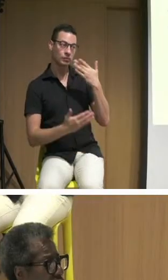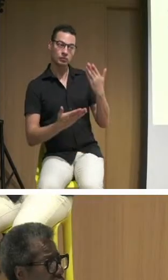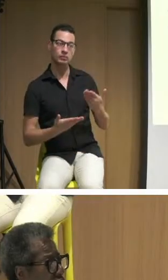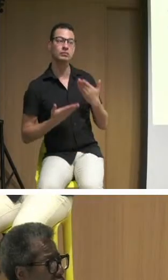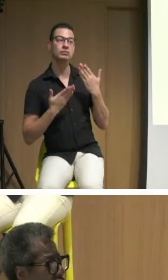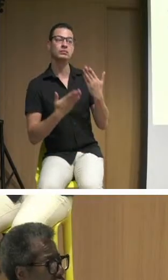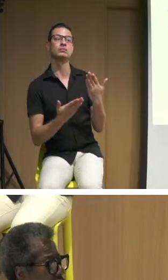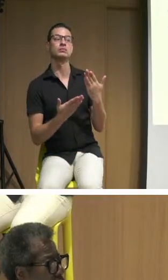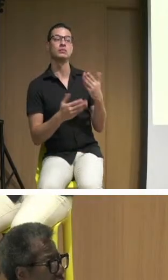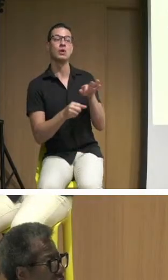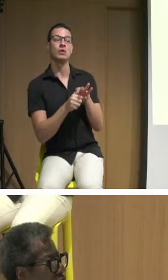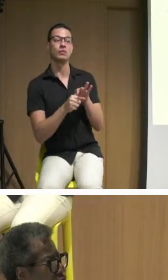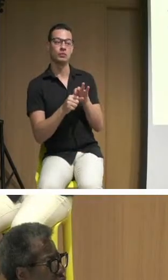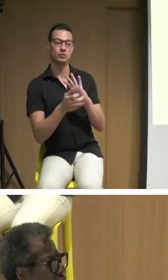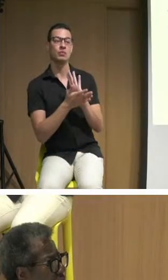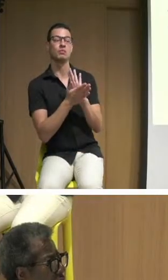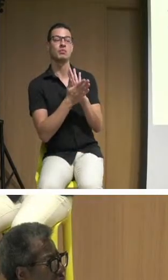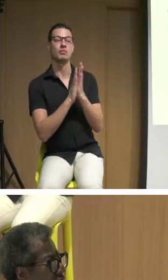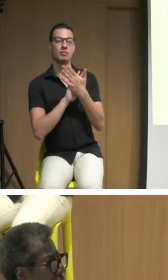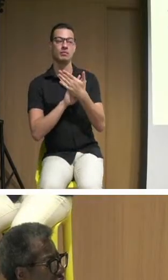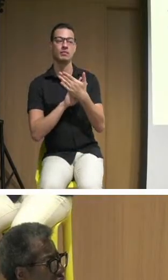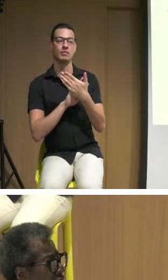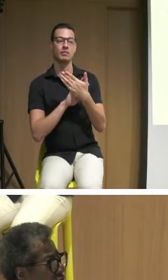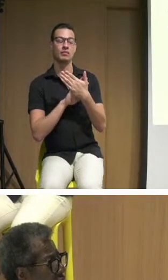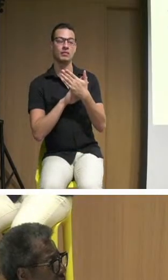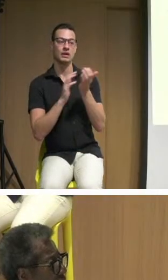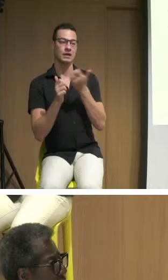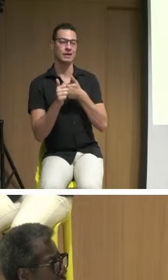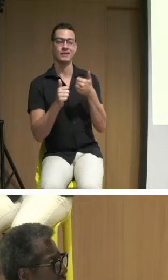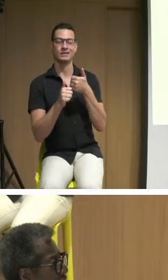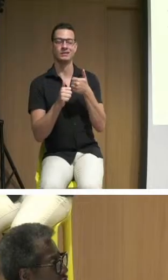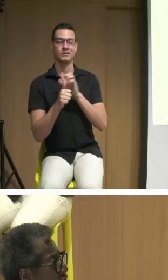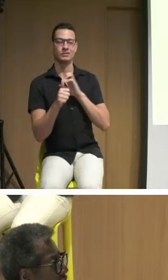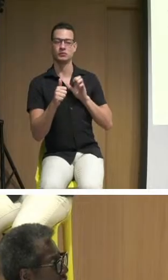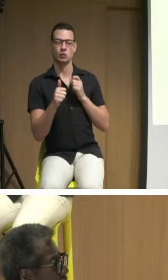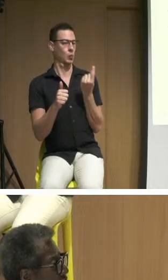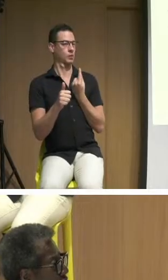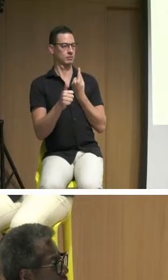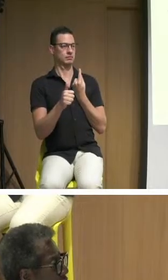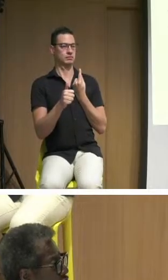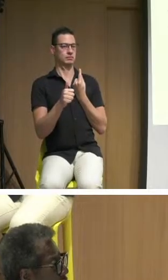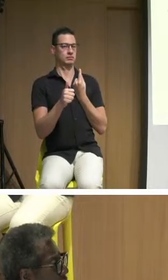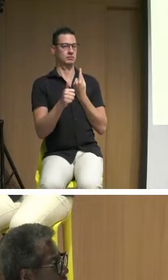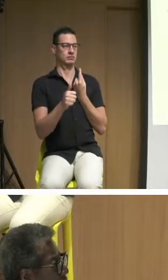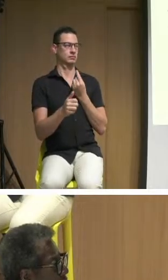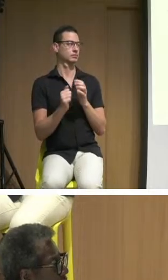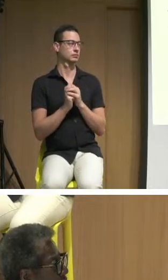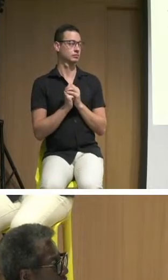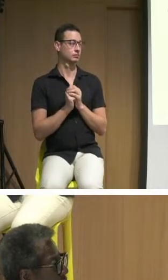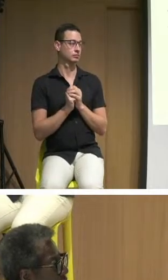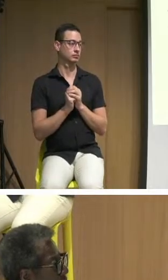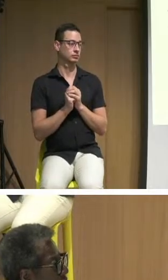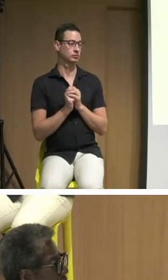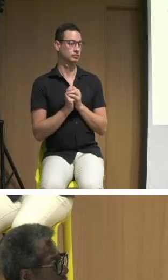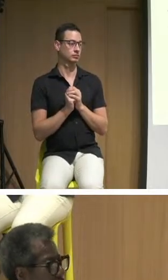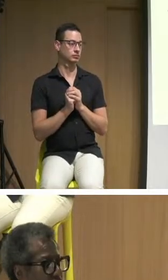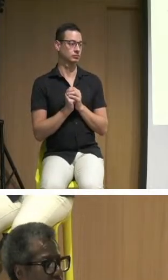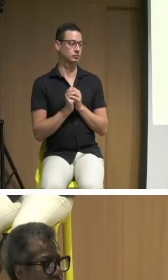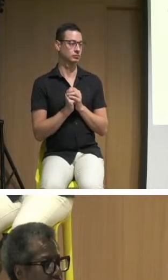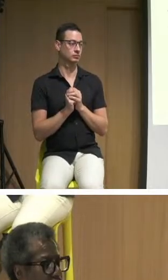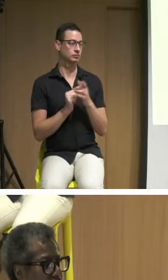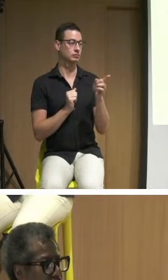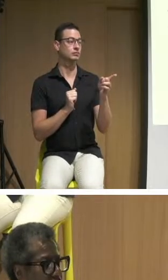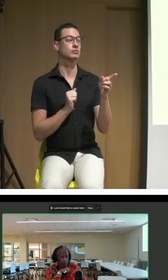a vote to go into executive session of the commission. Is that now? Linda Brown. Point of